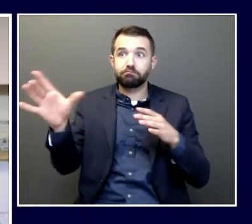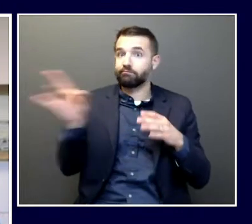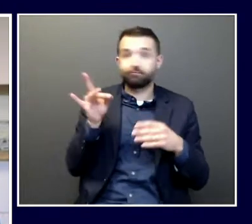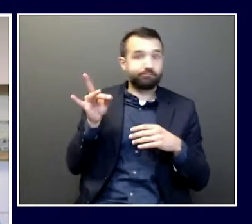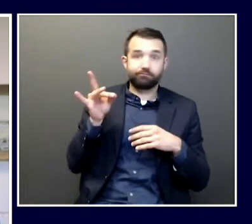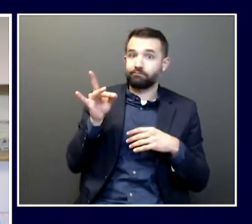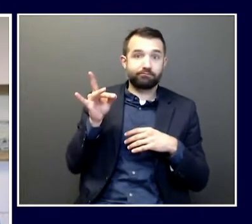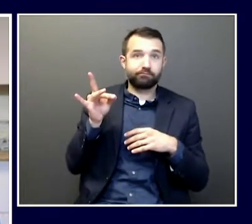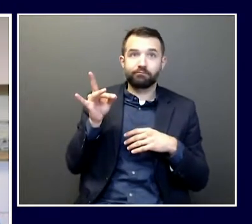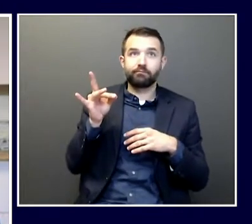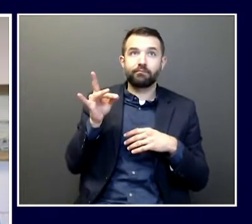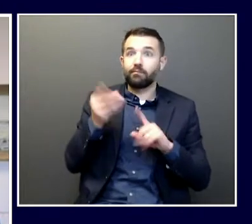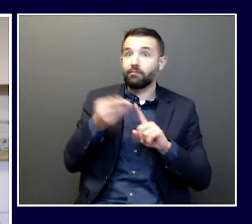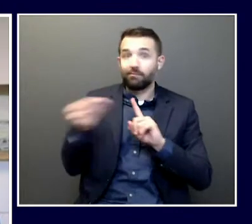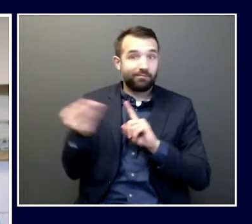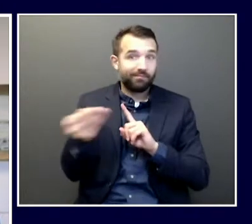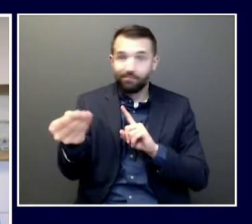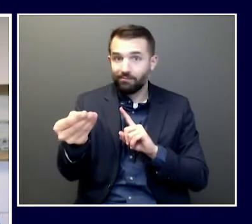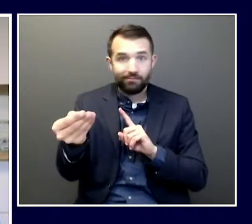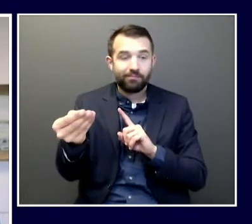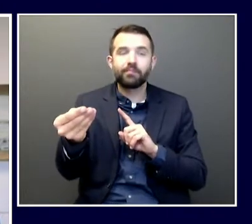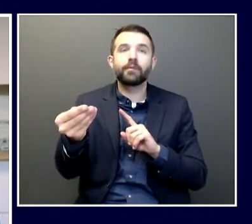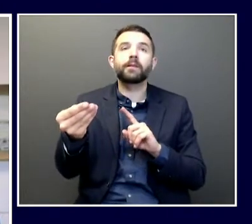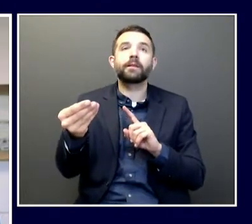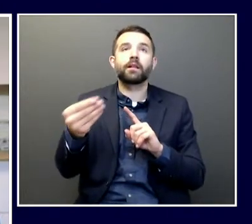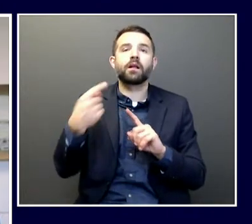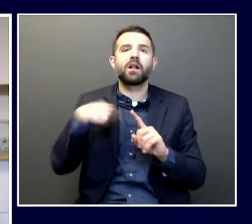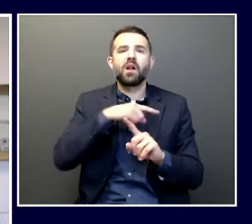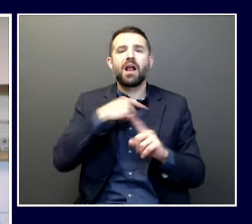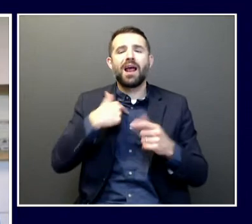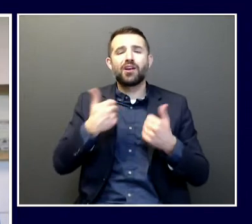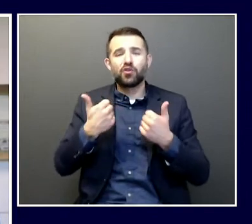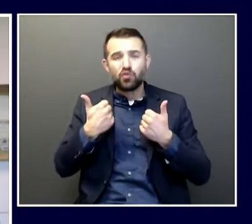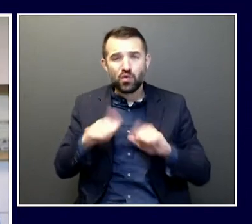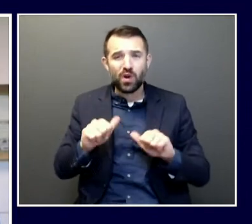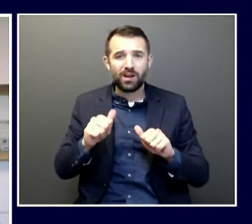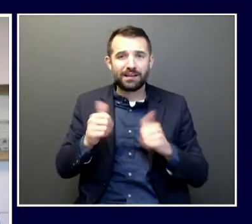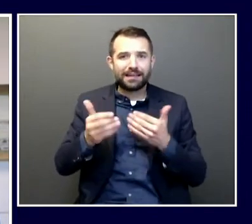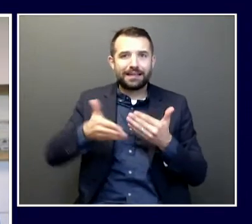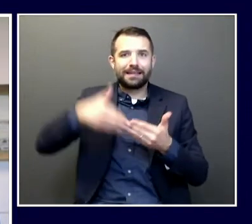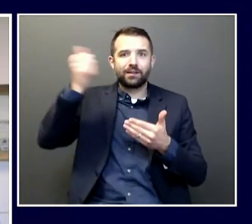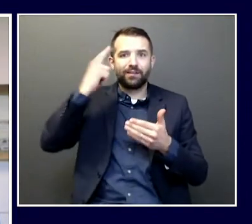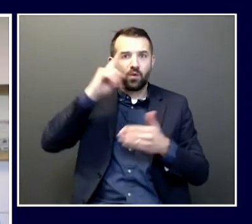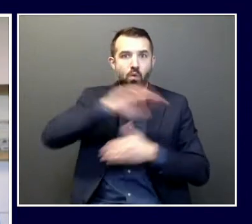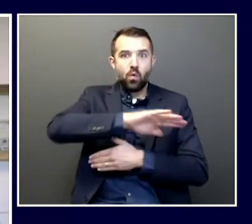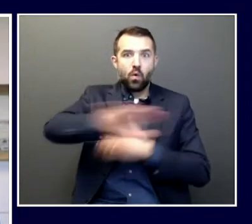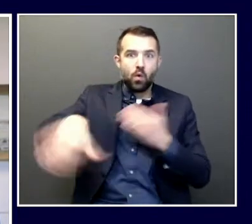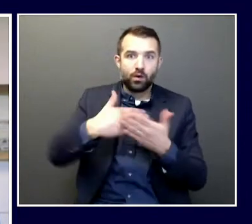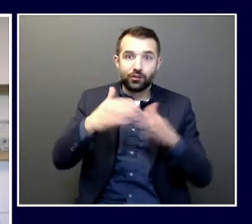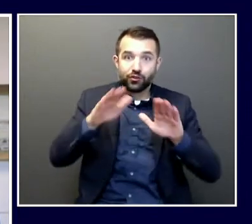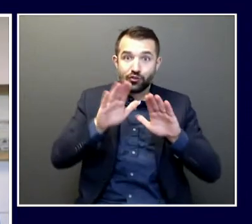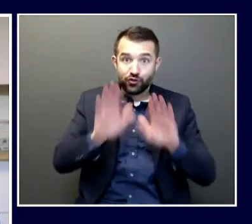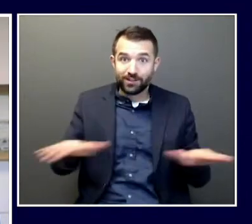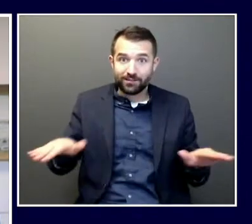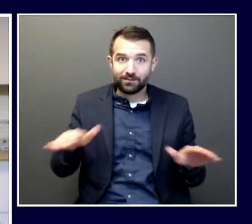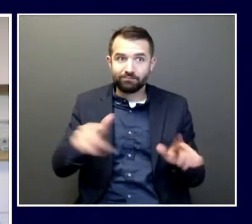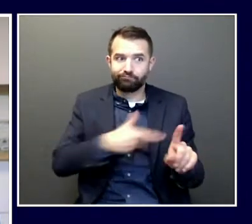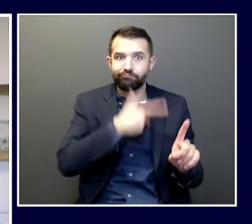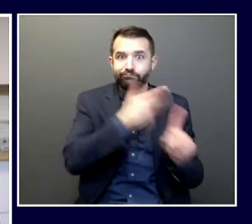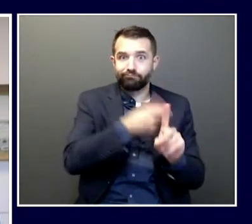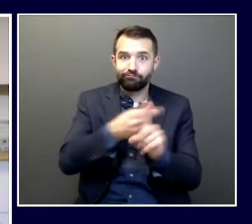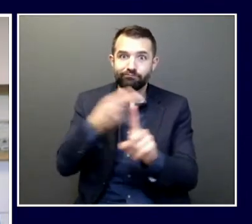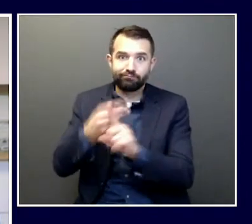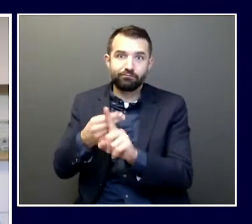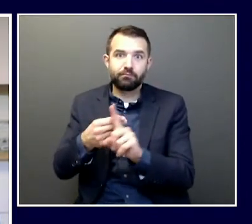as easy as possible for every single child in Maine in that age category and above to be vaccinated. We have